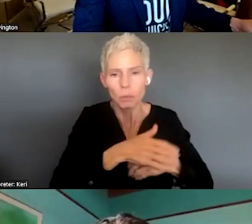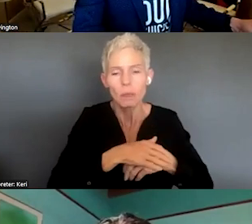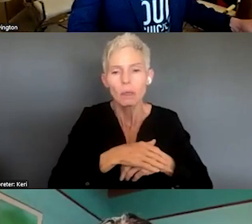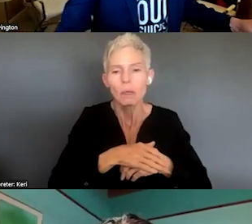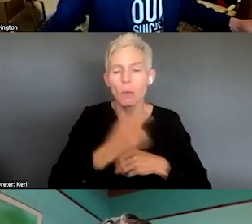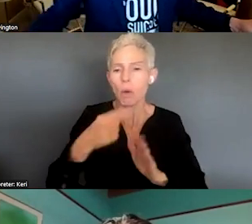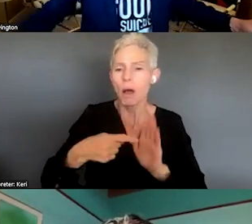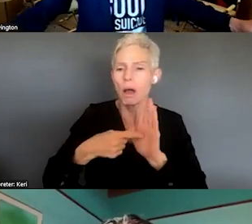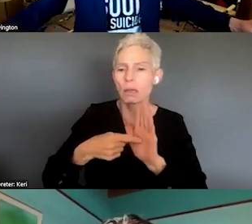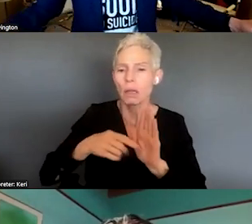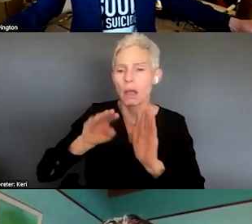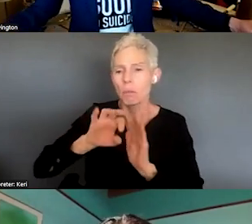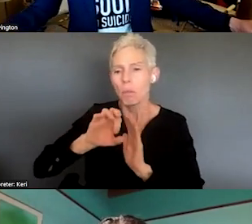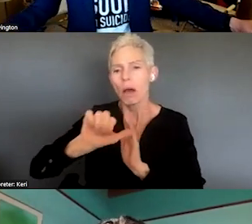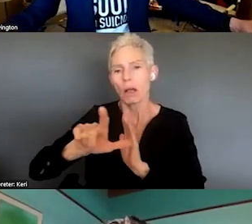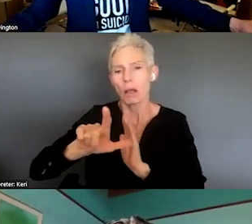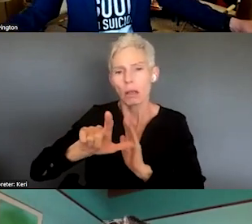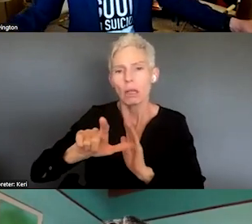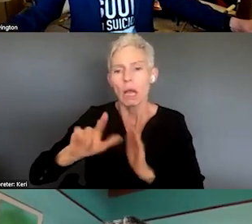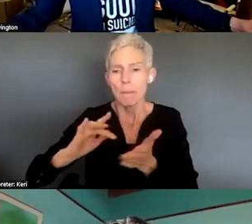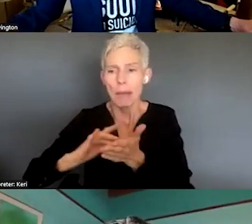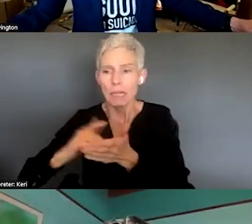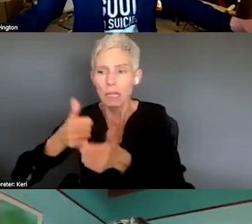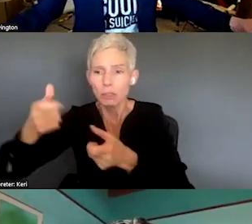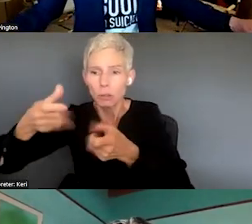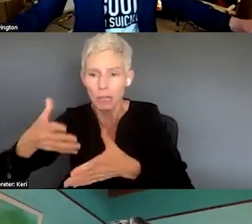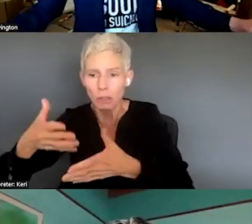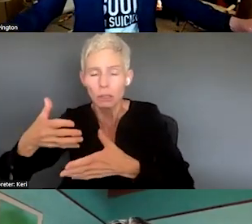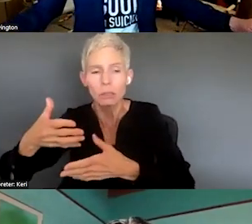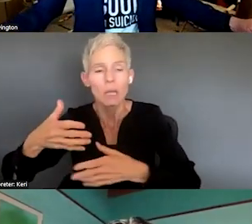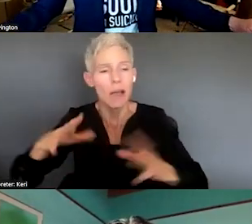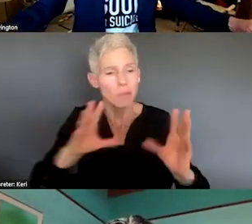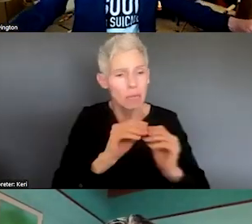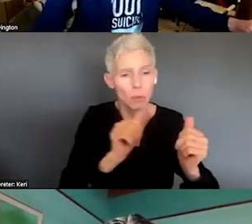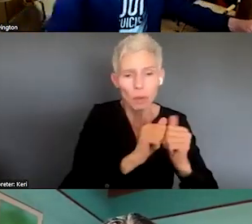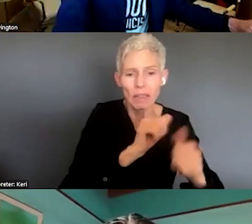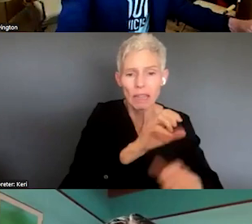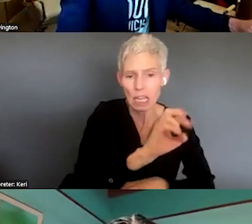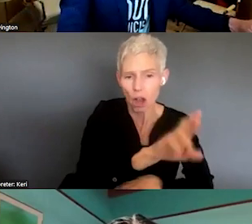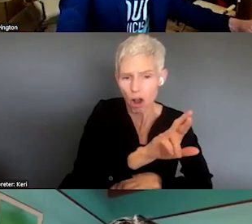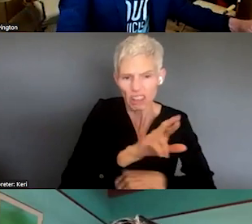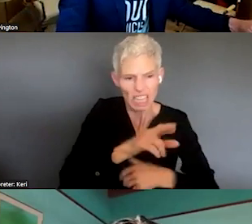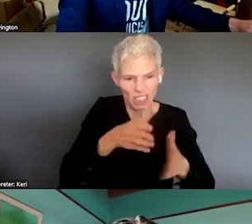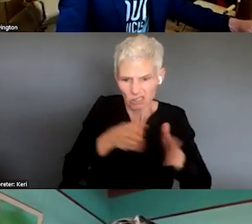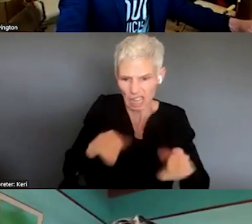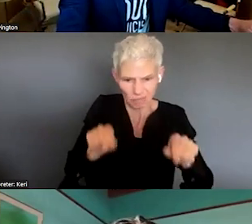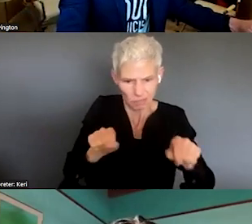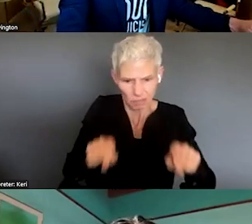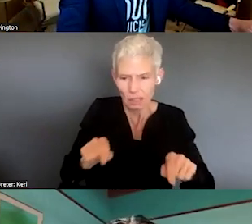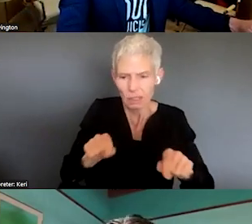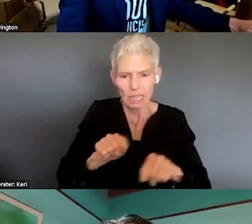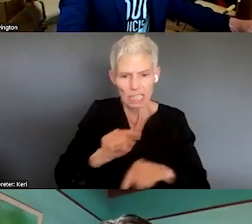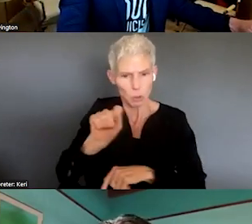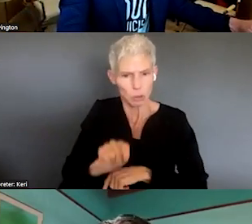our medical directors meet with the ER that's, next door to us, for example, down in Tucson, every month. Like when we